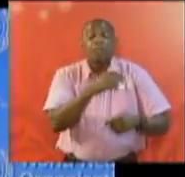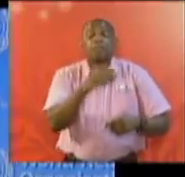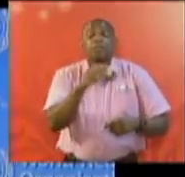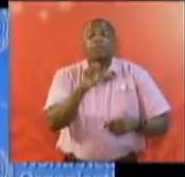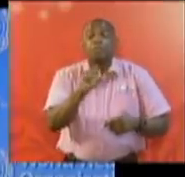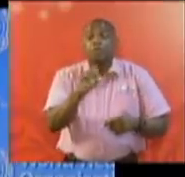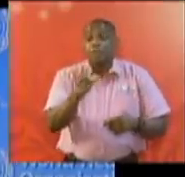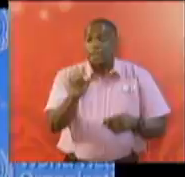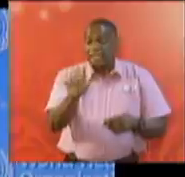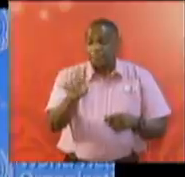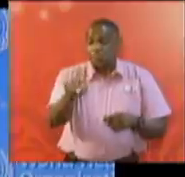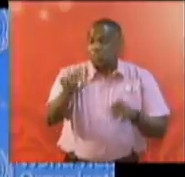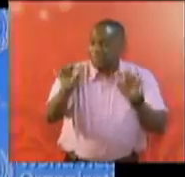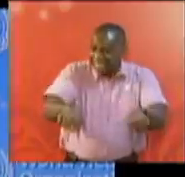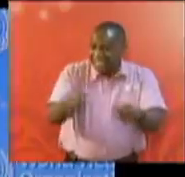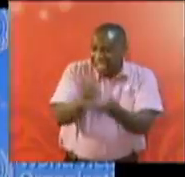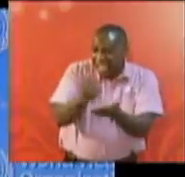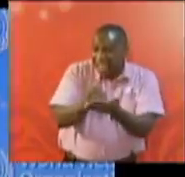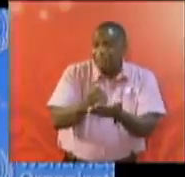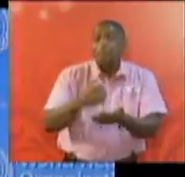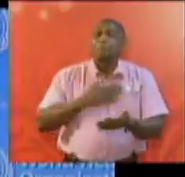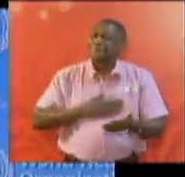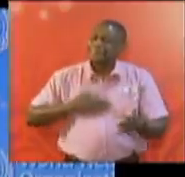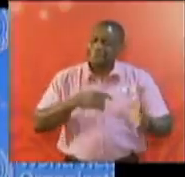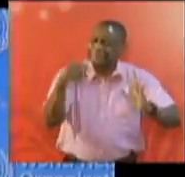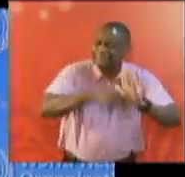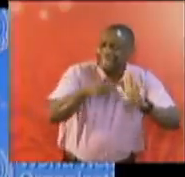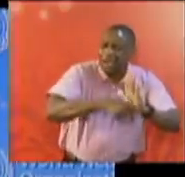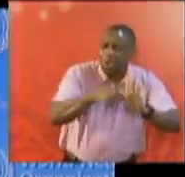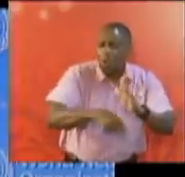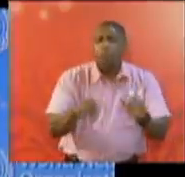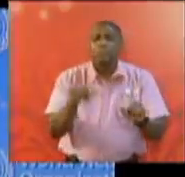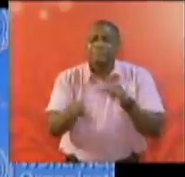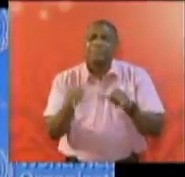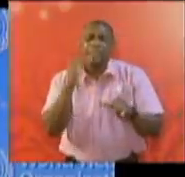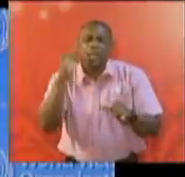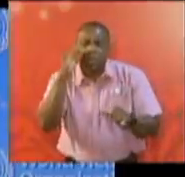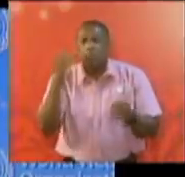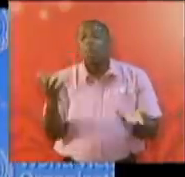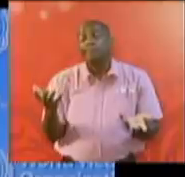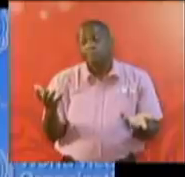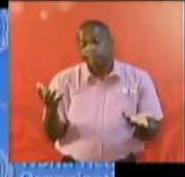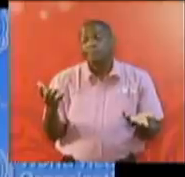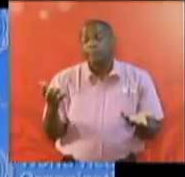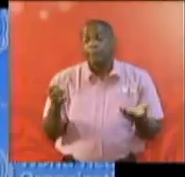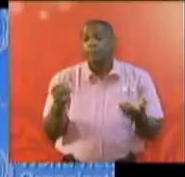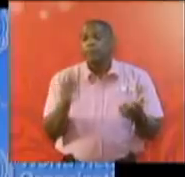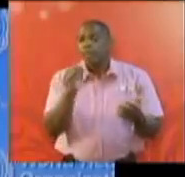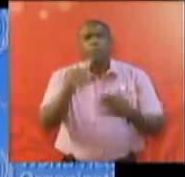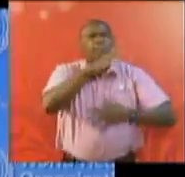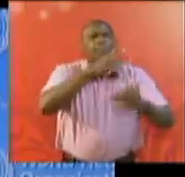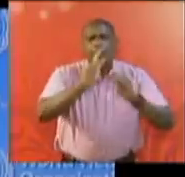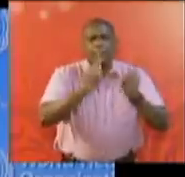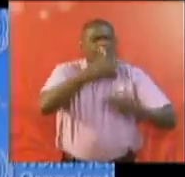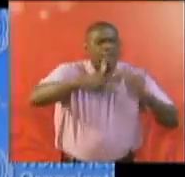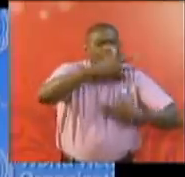are asked to, please stay home. You can practice physical distancing from others. You can avoid crowded places. You can